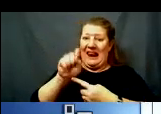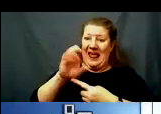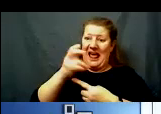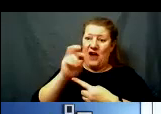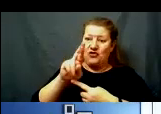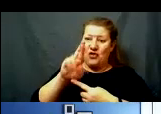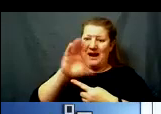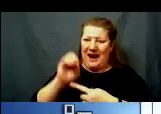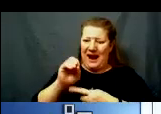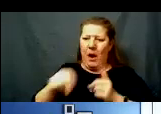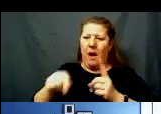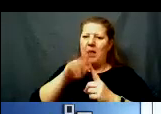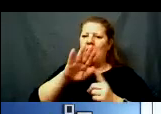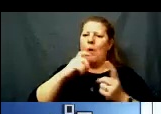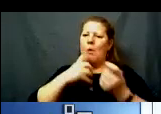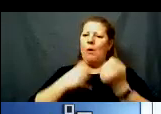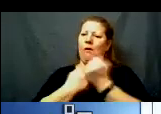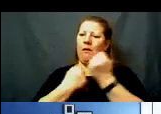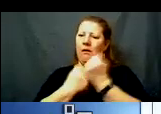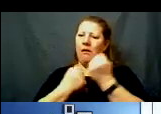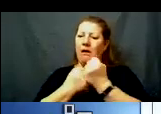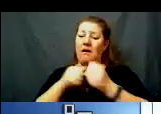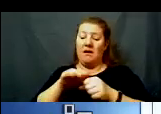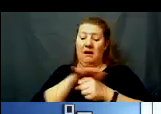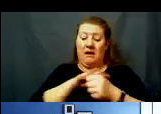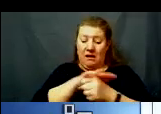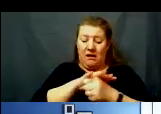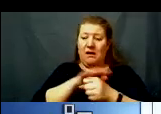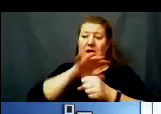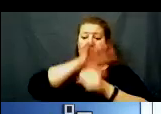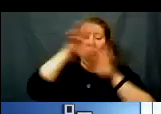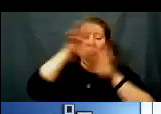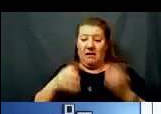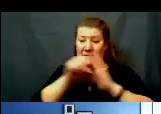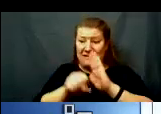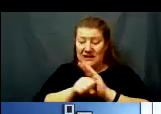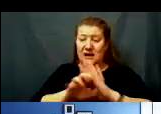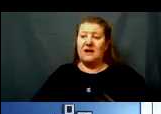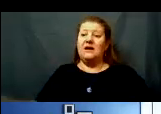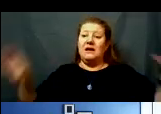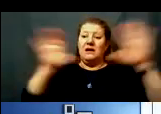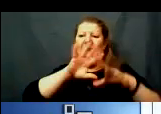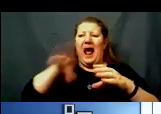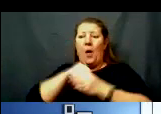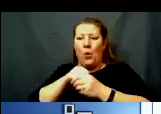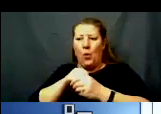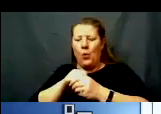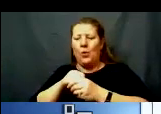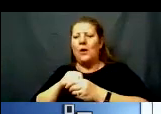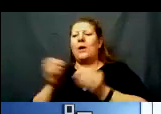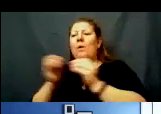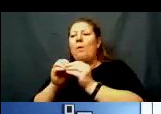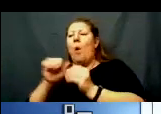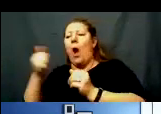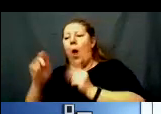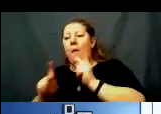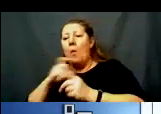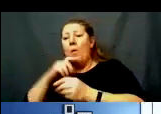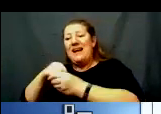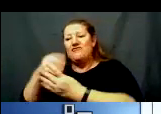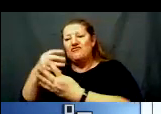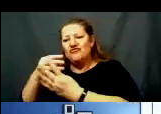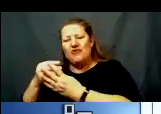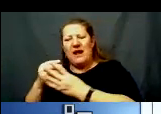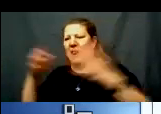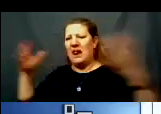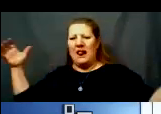and around the world, including people behind bars, incarcerated people who came together and looked